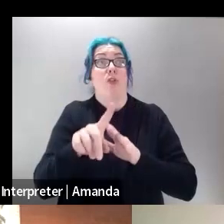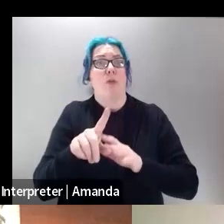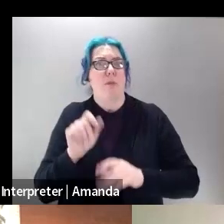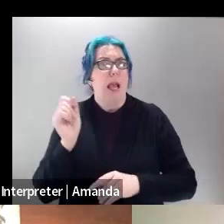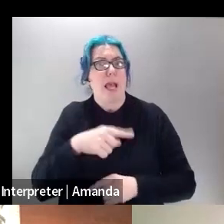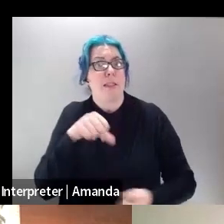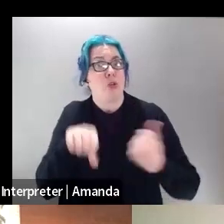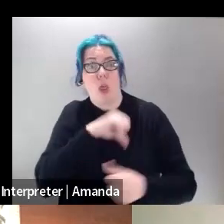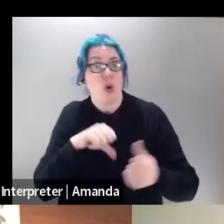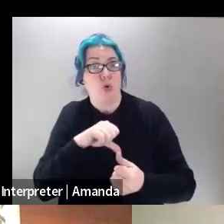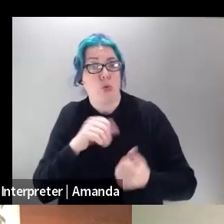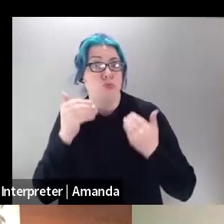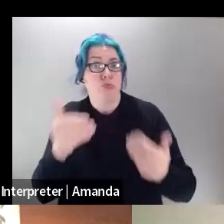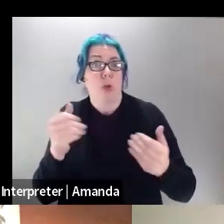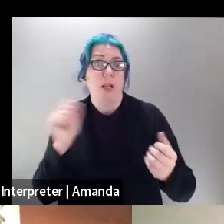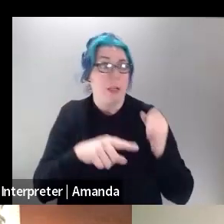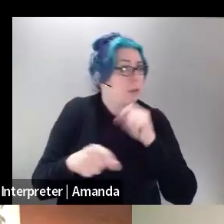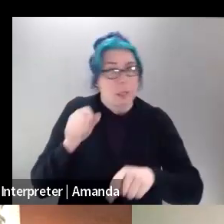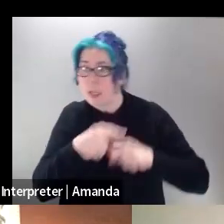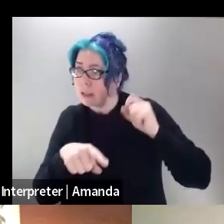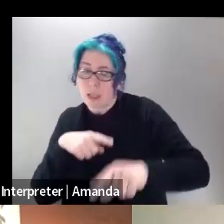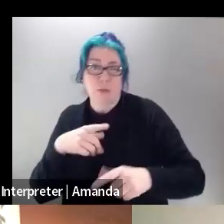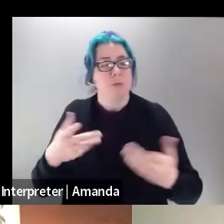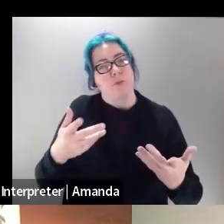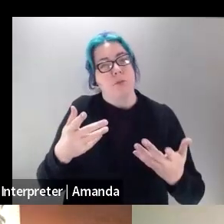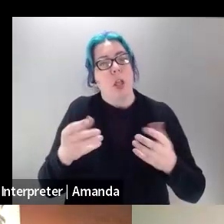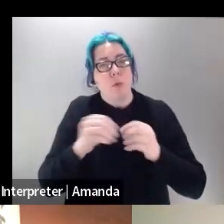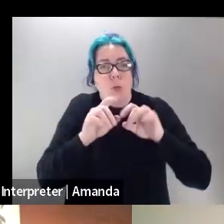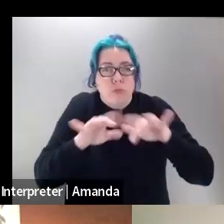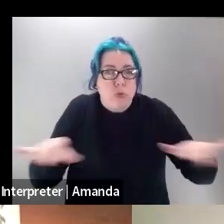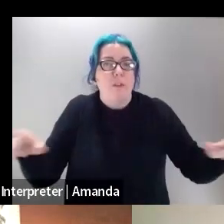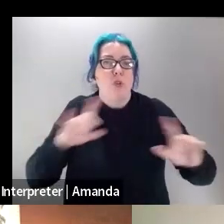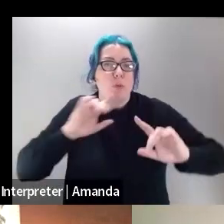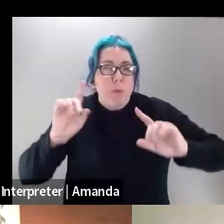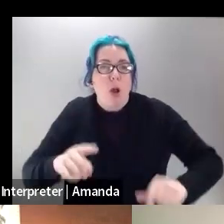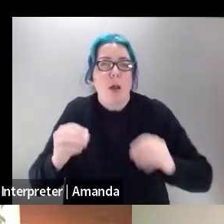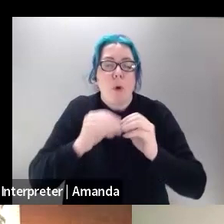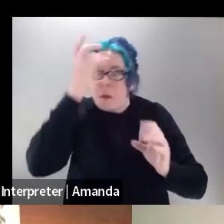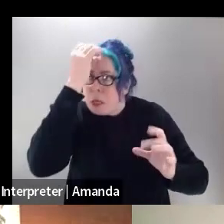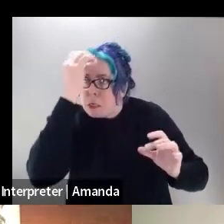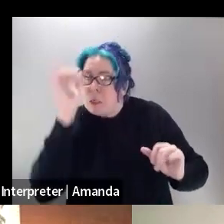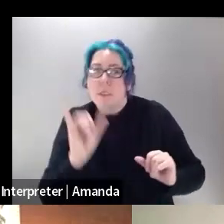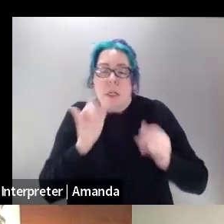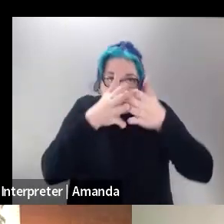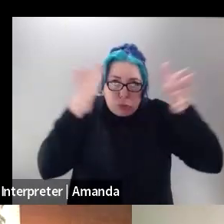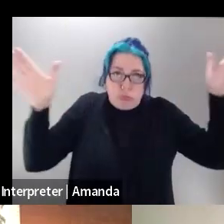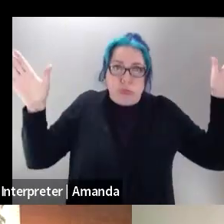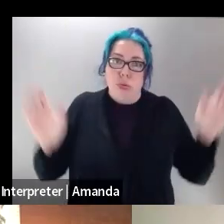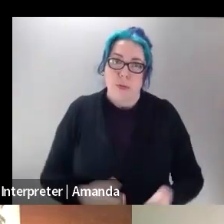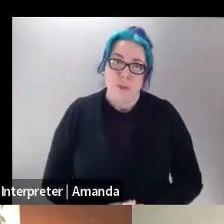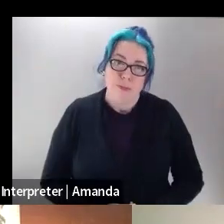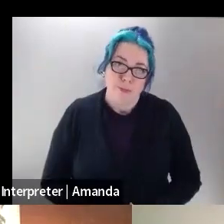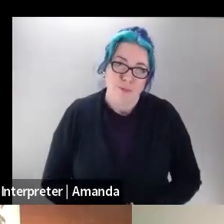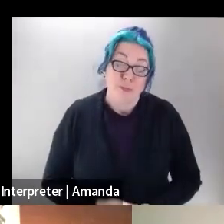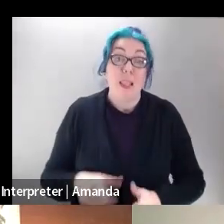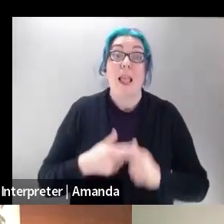can diversify and multiply some of the insights here. And then for the final step of our time